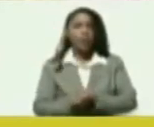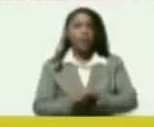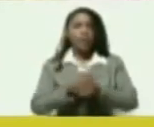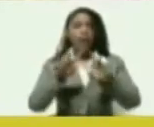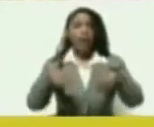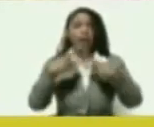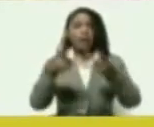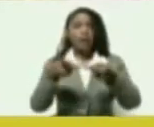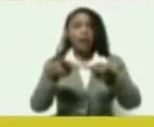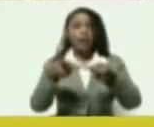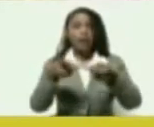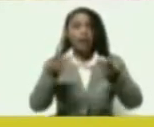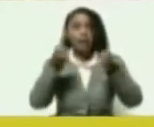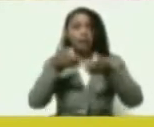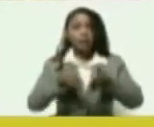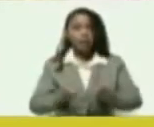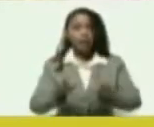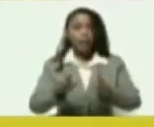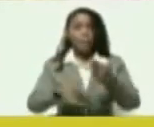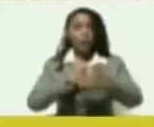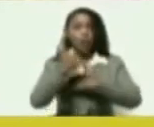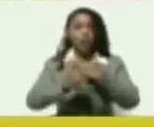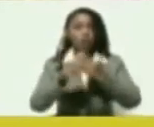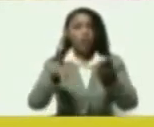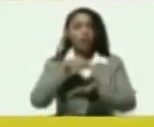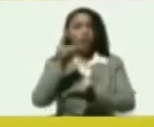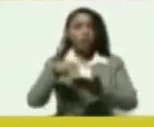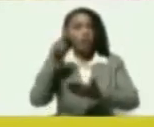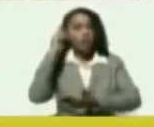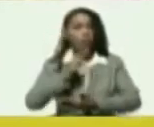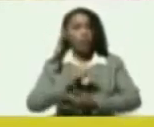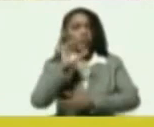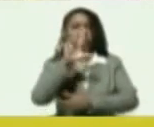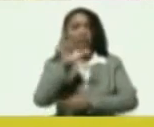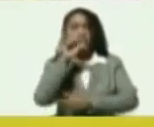rebirth of the national project Simón Bolívar,